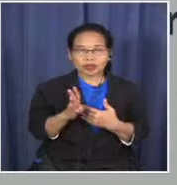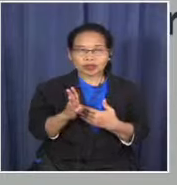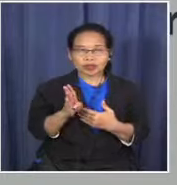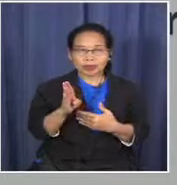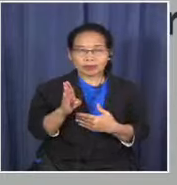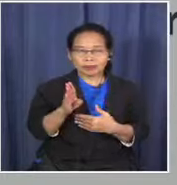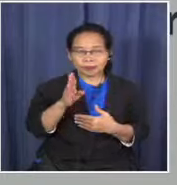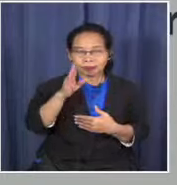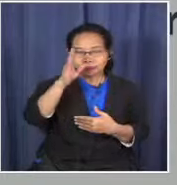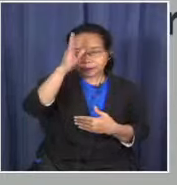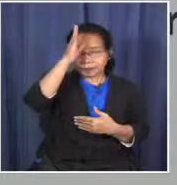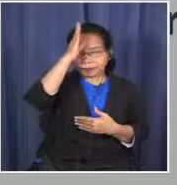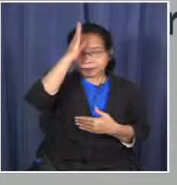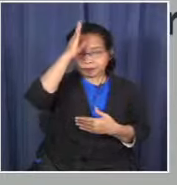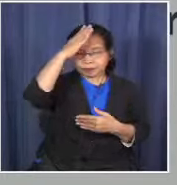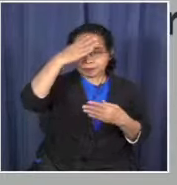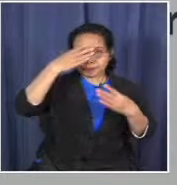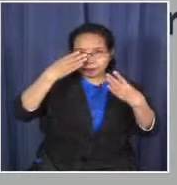the Bible.